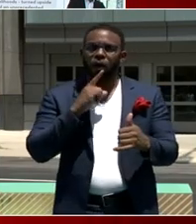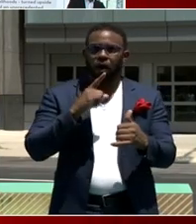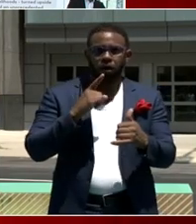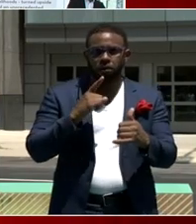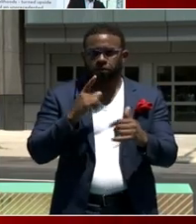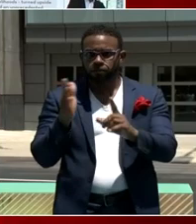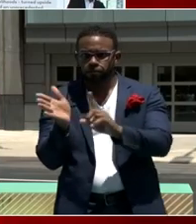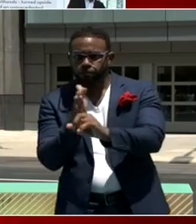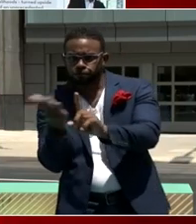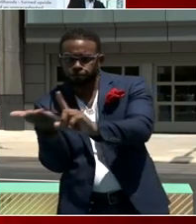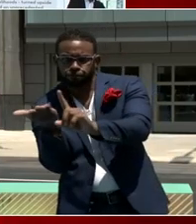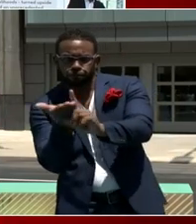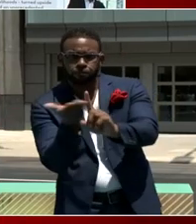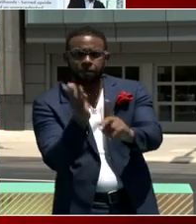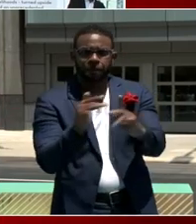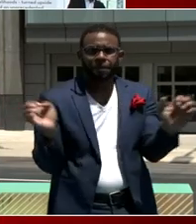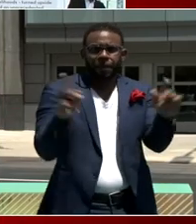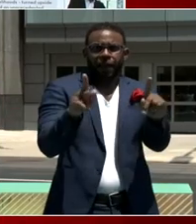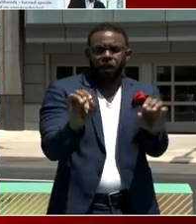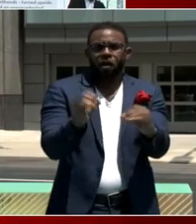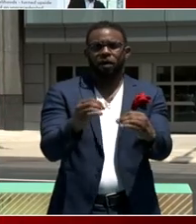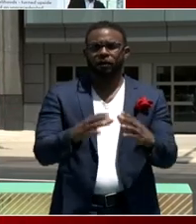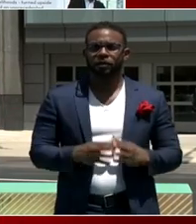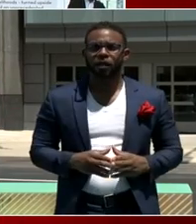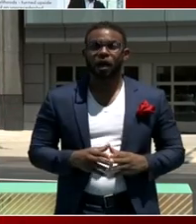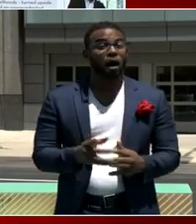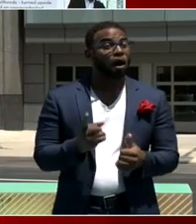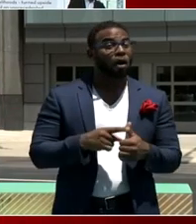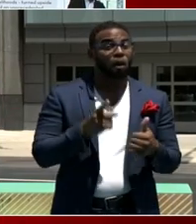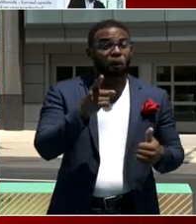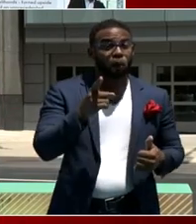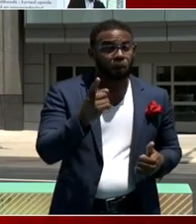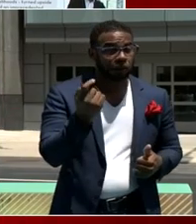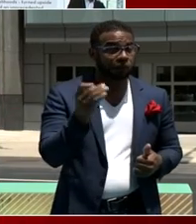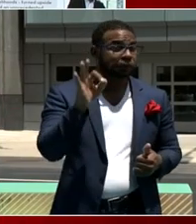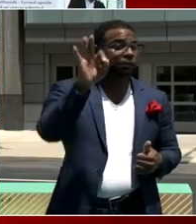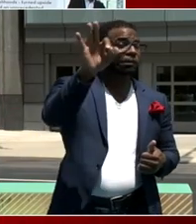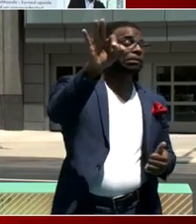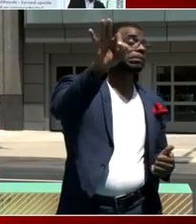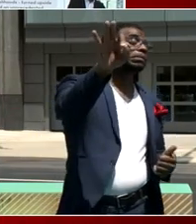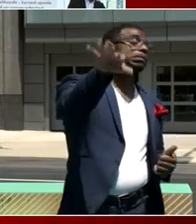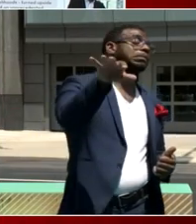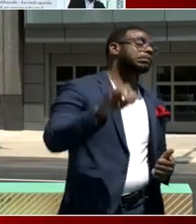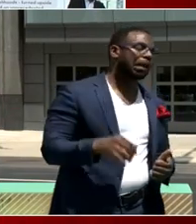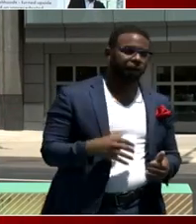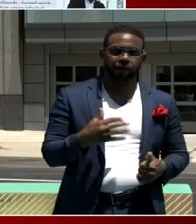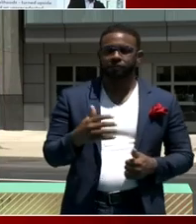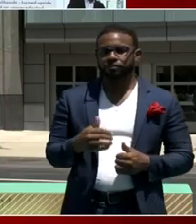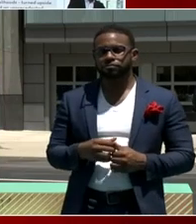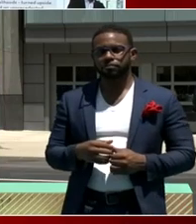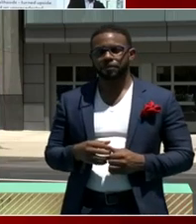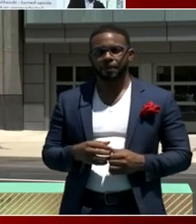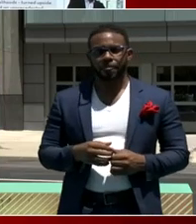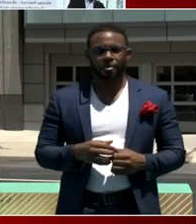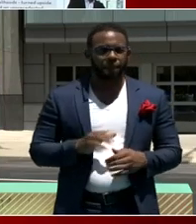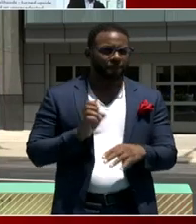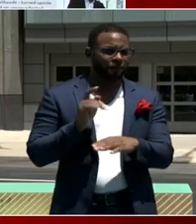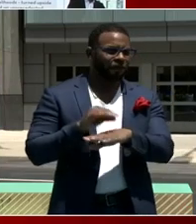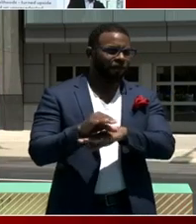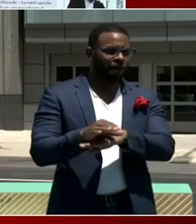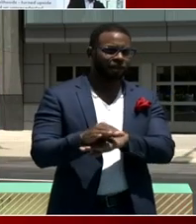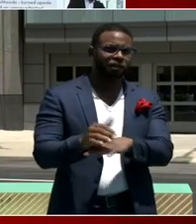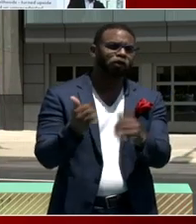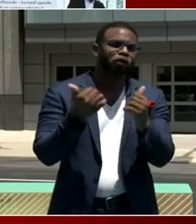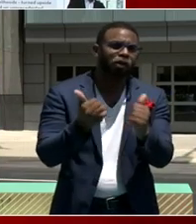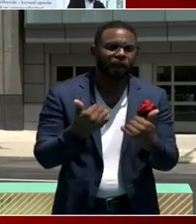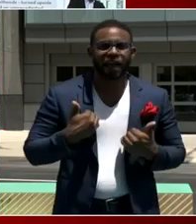are getting people back in the office. And one little piece of advice I will offer is